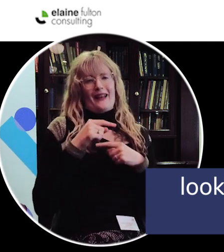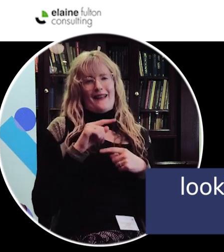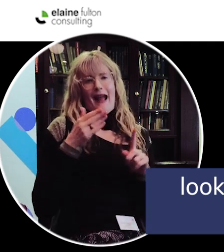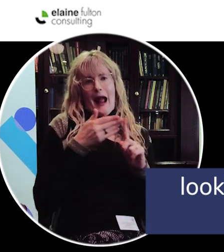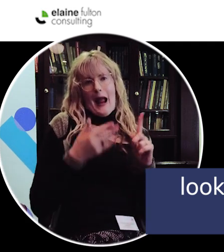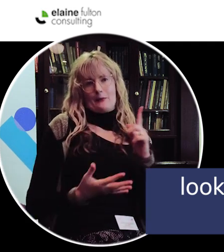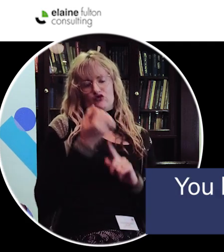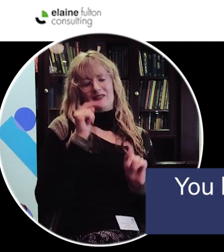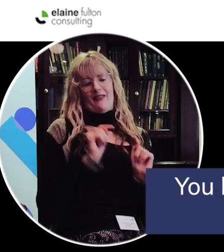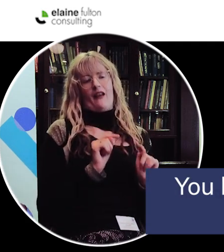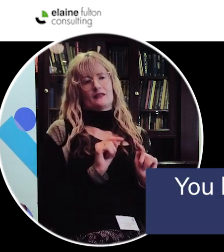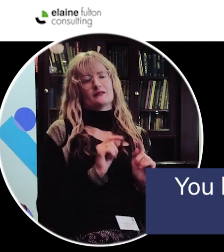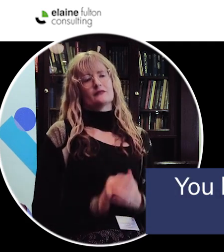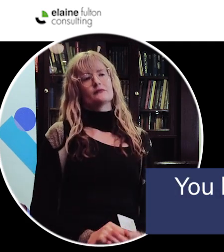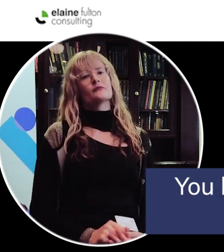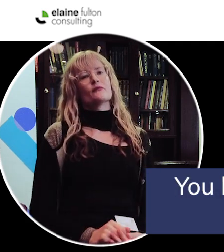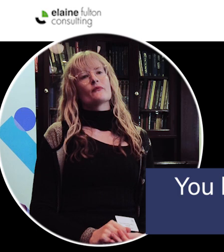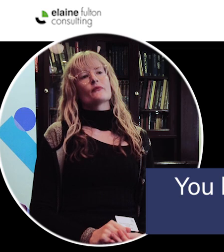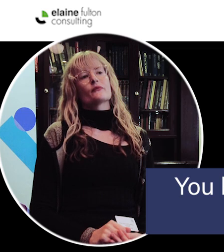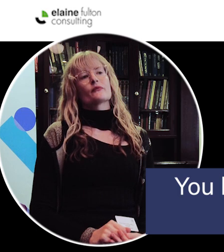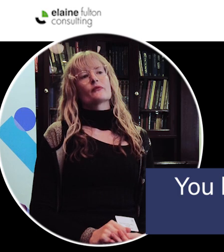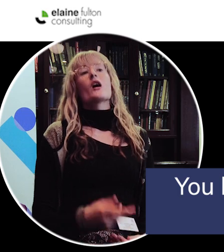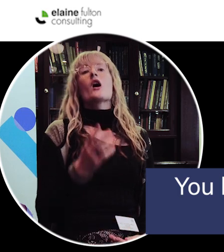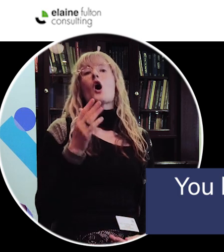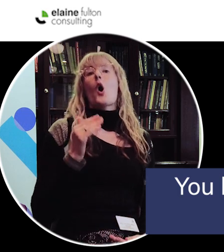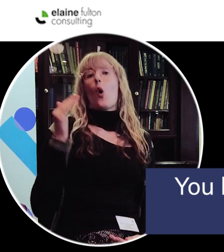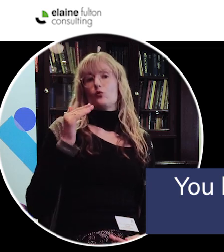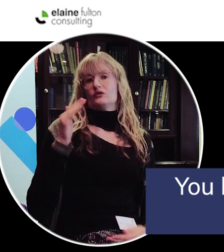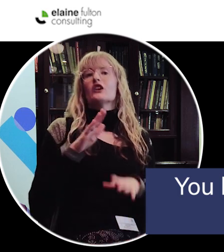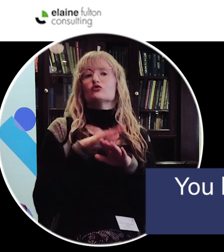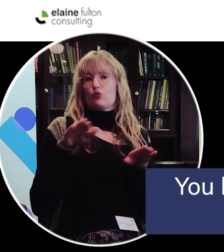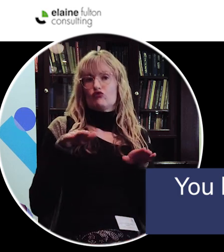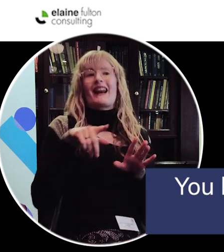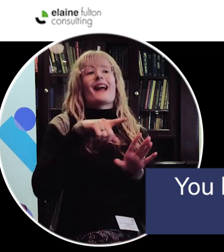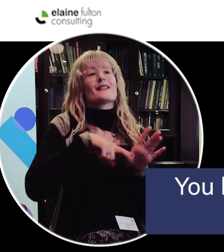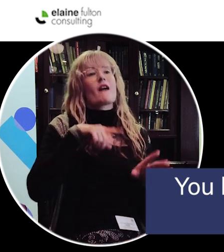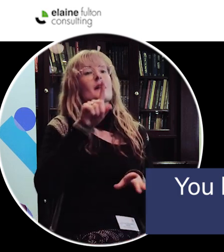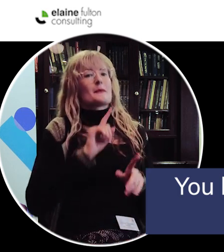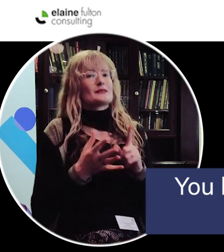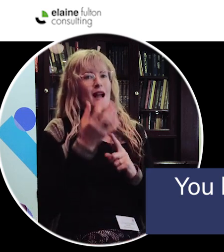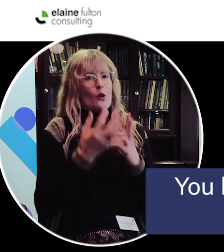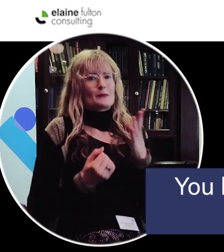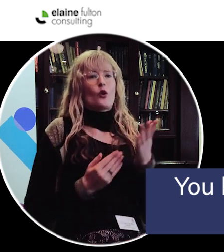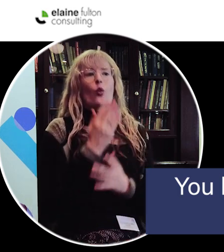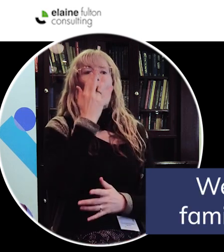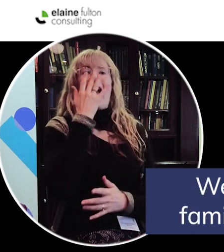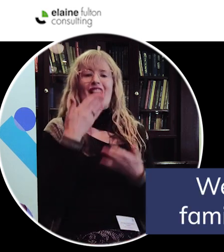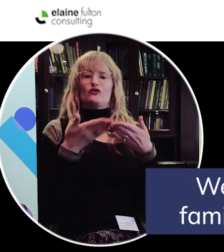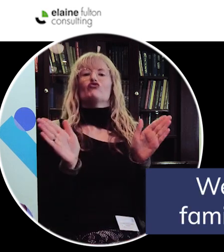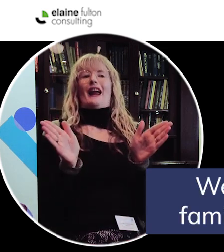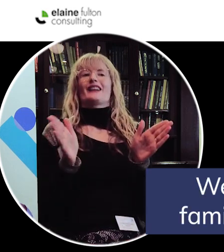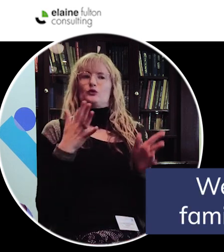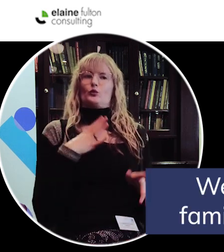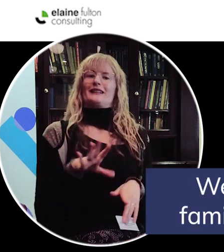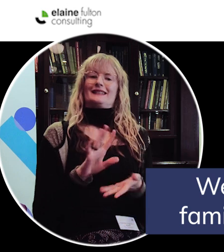that. To really represent older children and young people's outcomes across the age range. We're